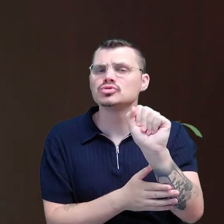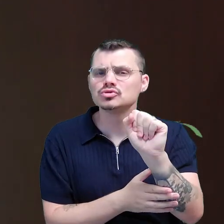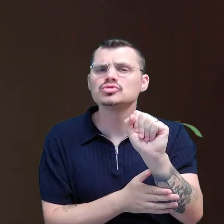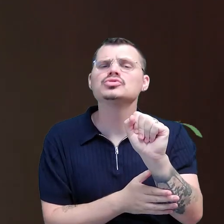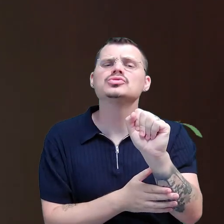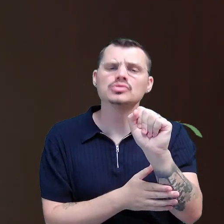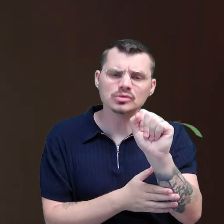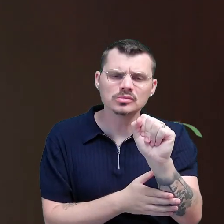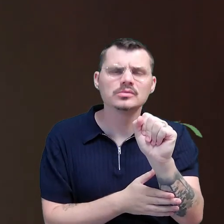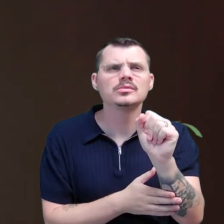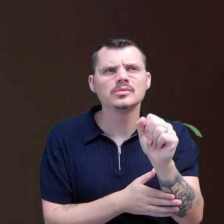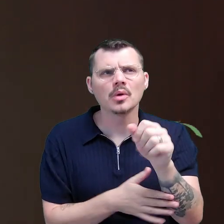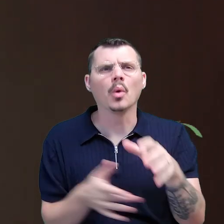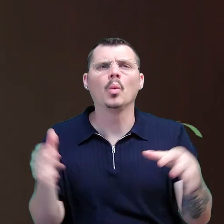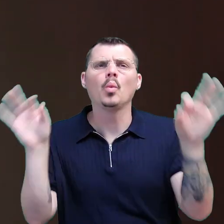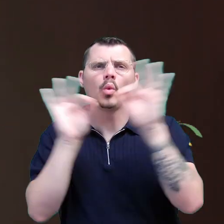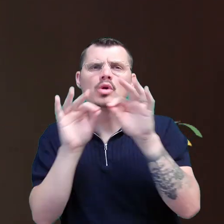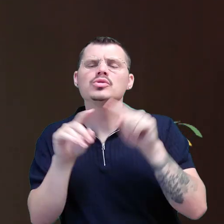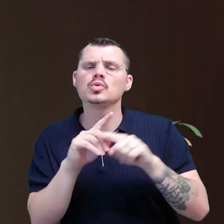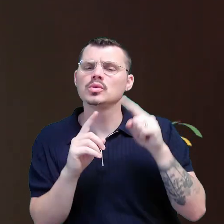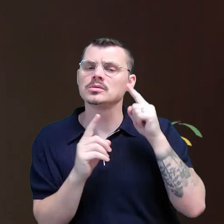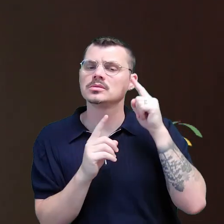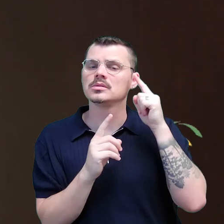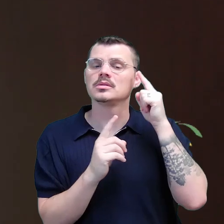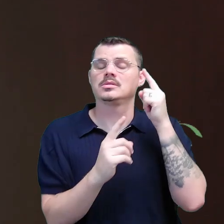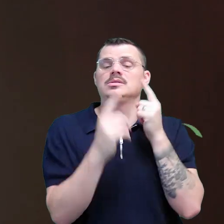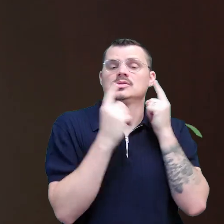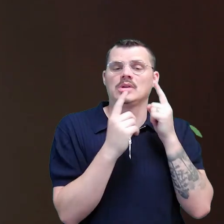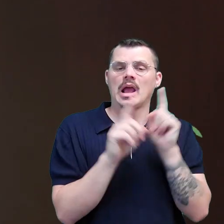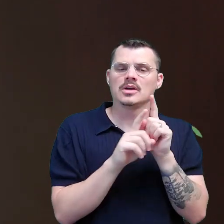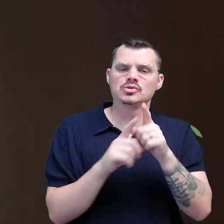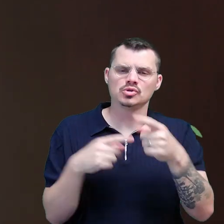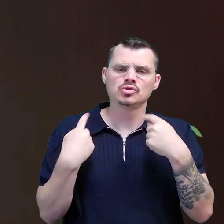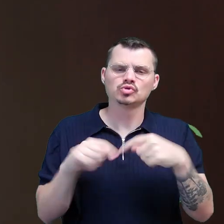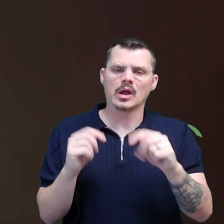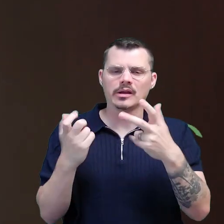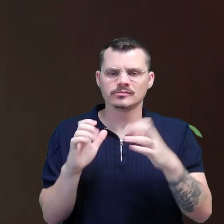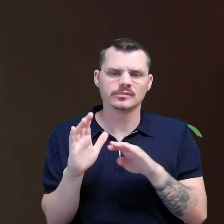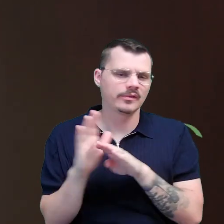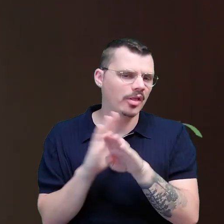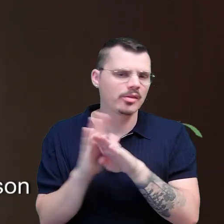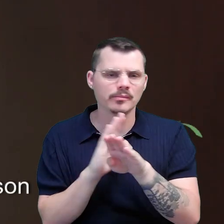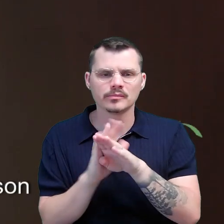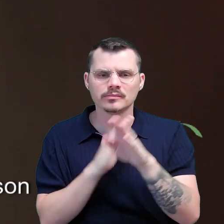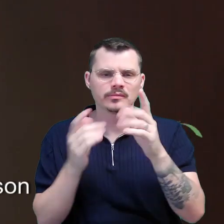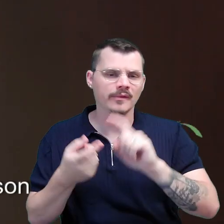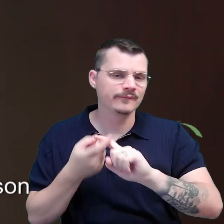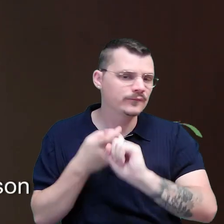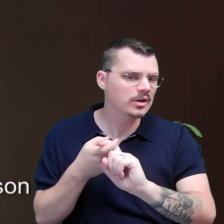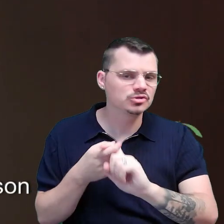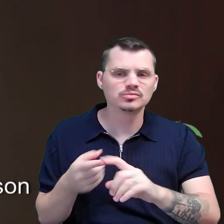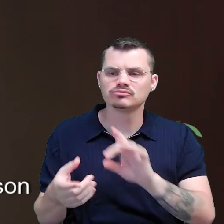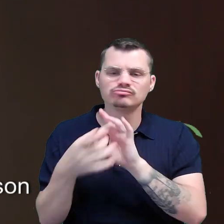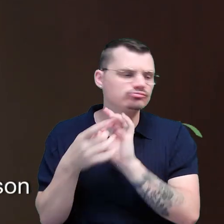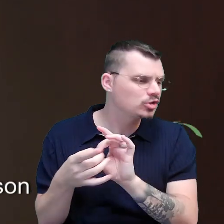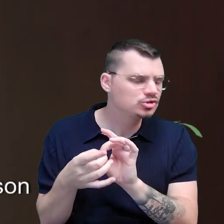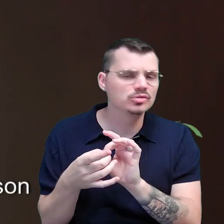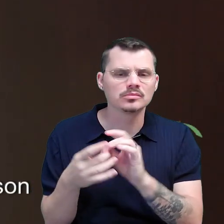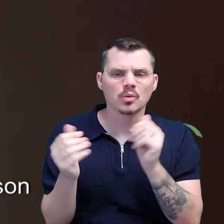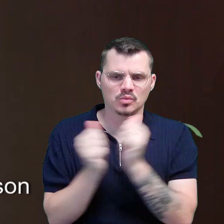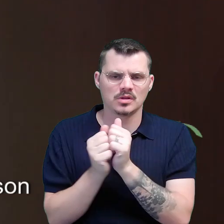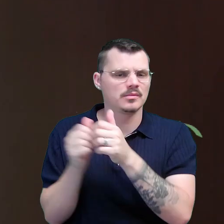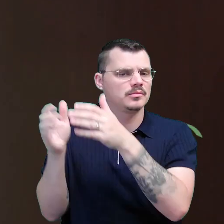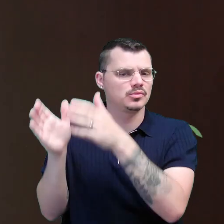worth considering as you try and develop a friendship or other relationship